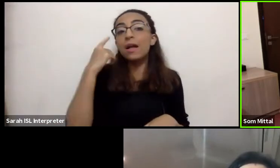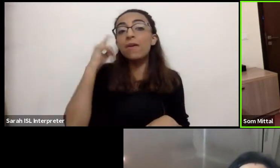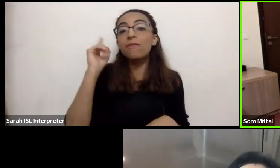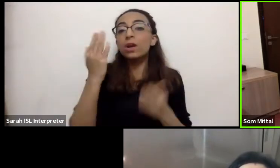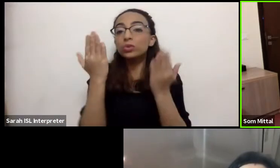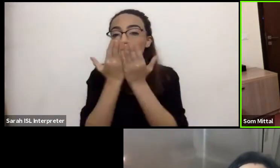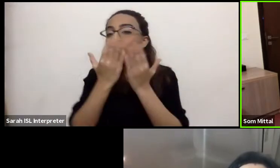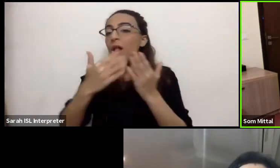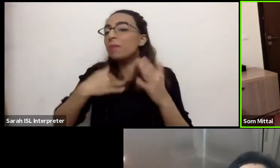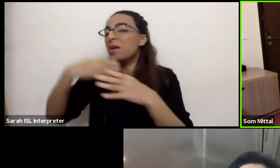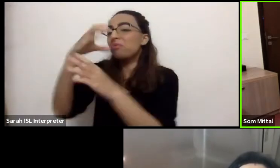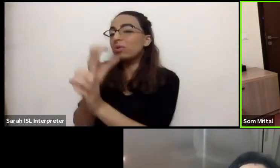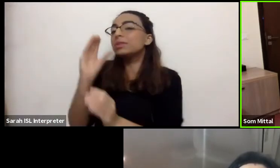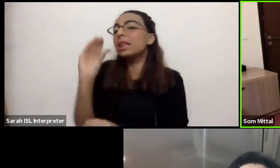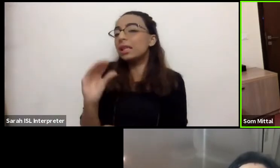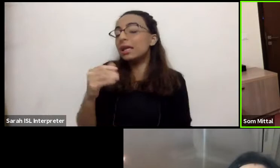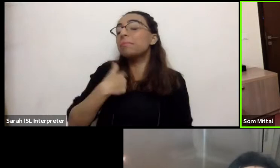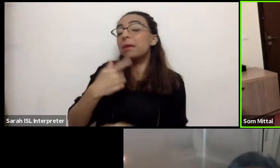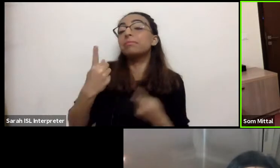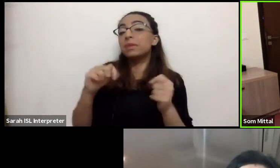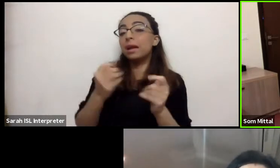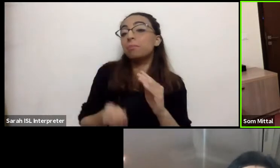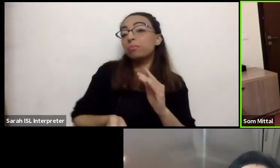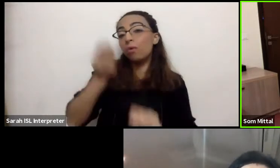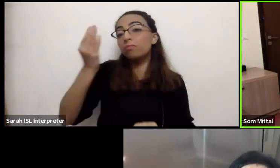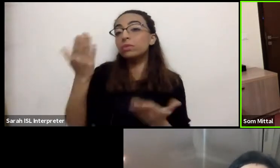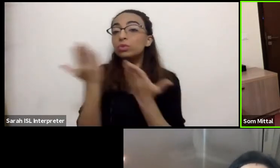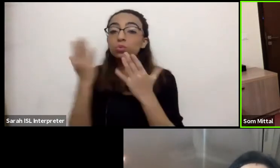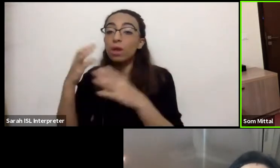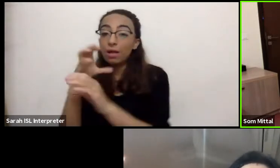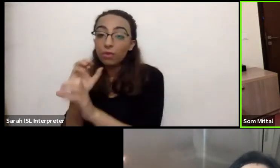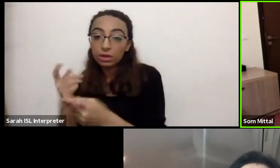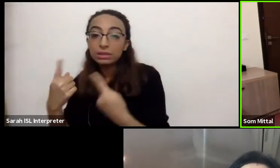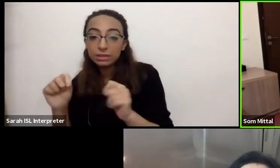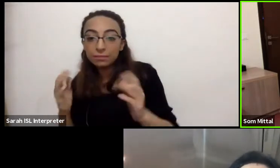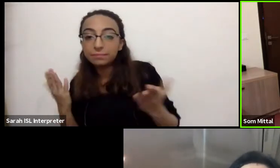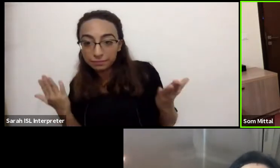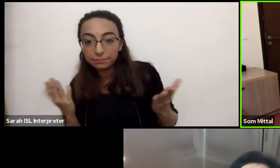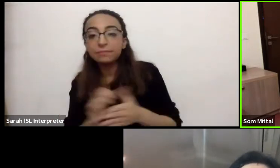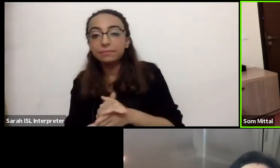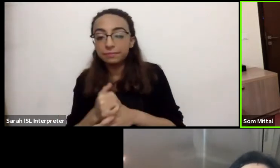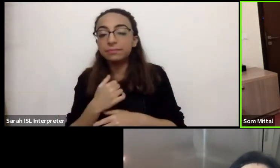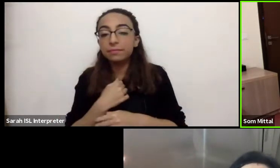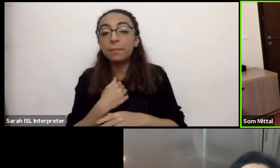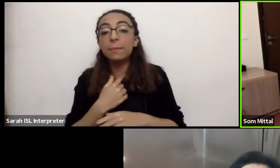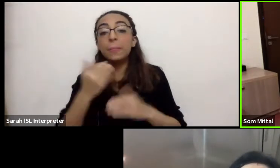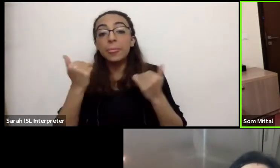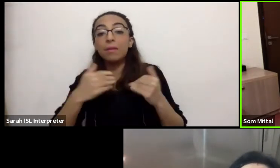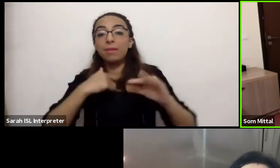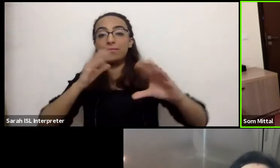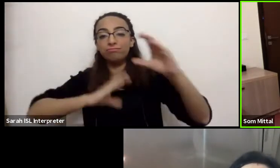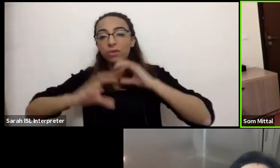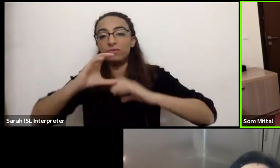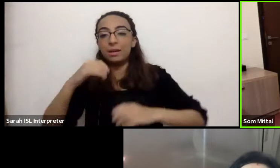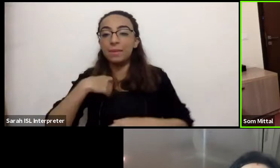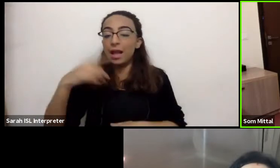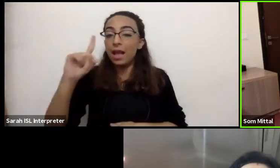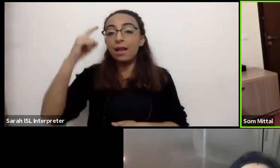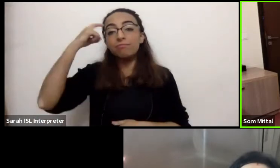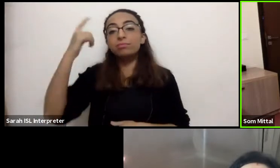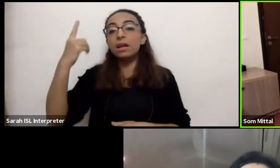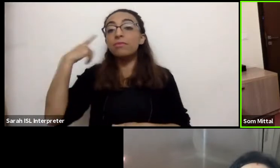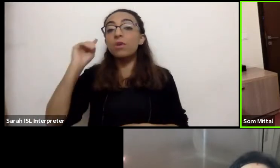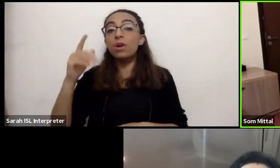school level, but we will see what we can also do. But one of the things that we have picked up from this conversation is that we have a